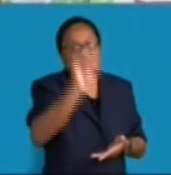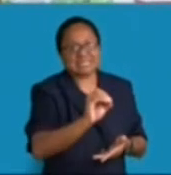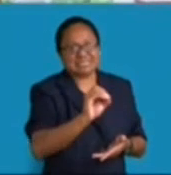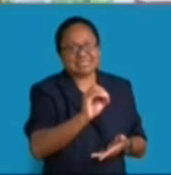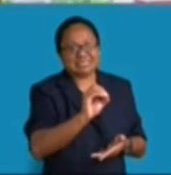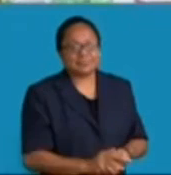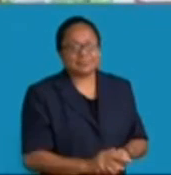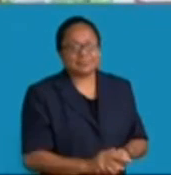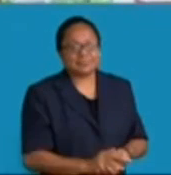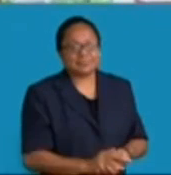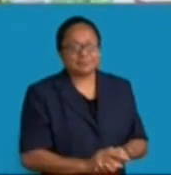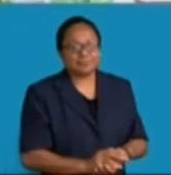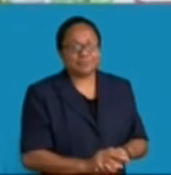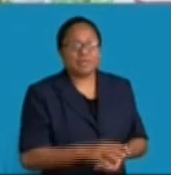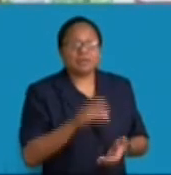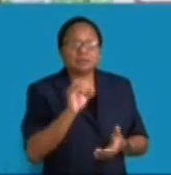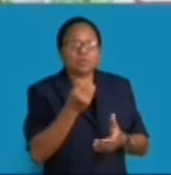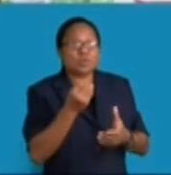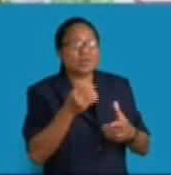Offences against property,